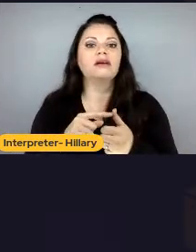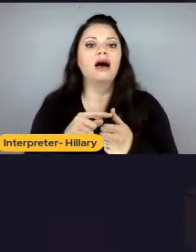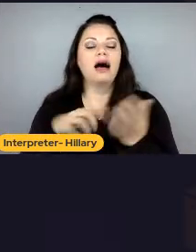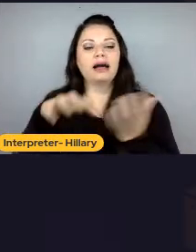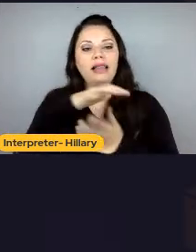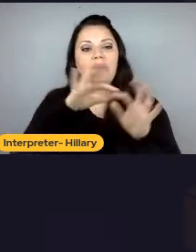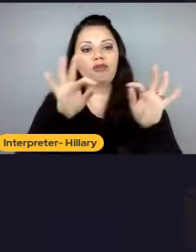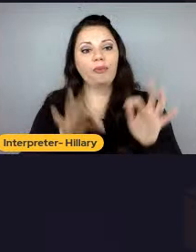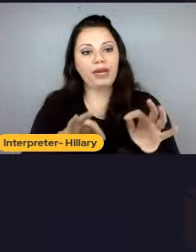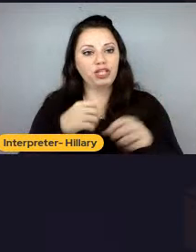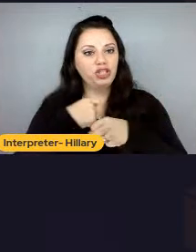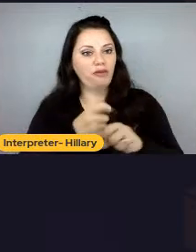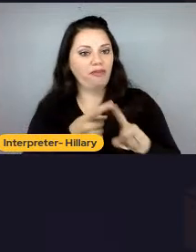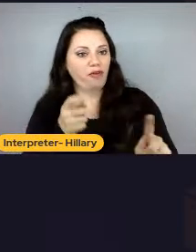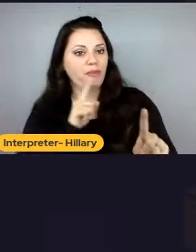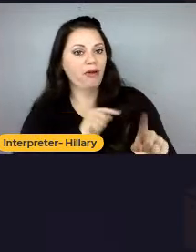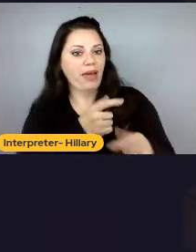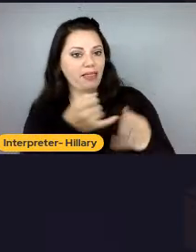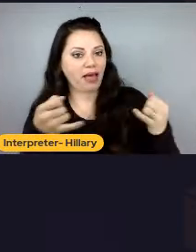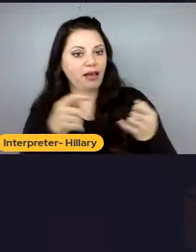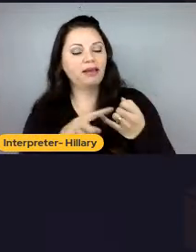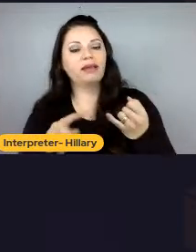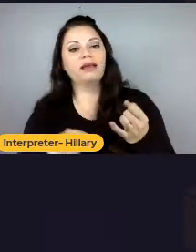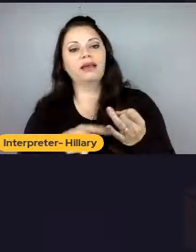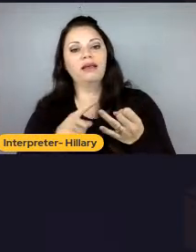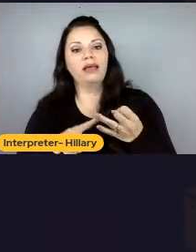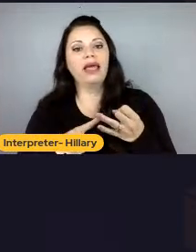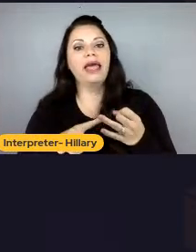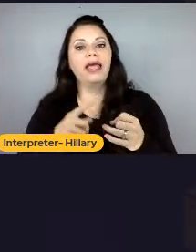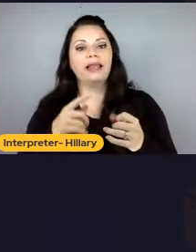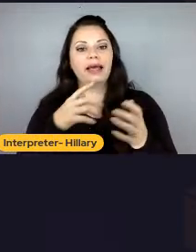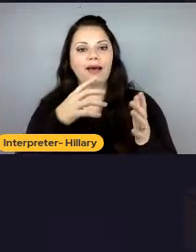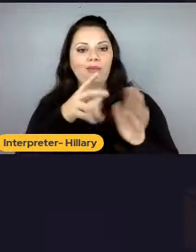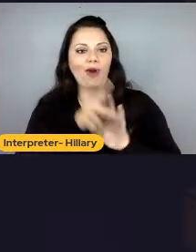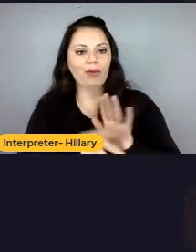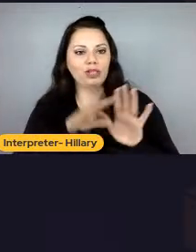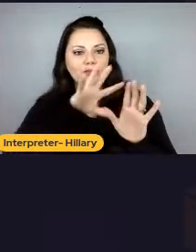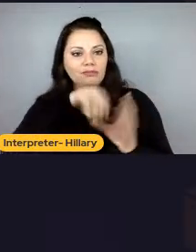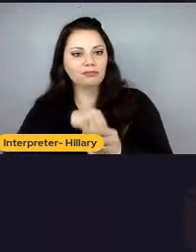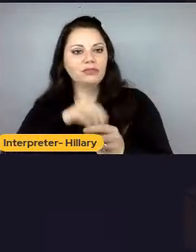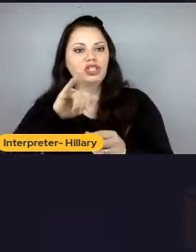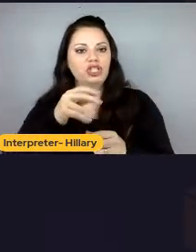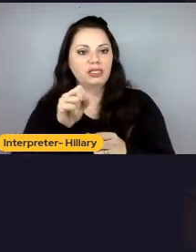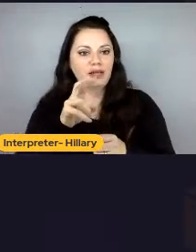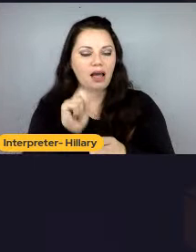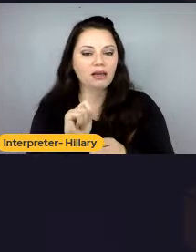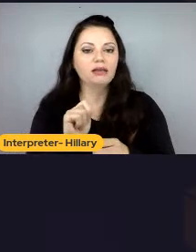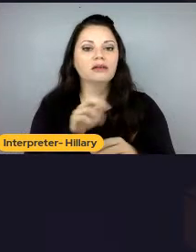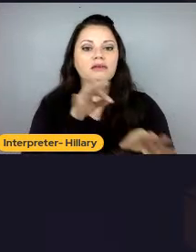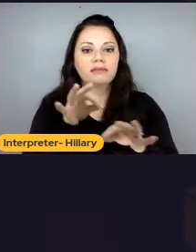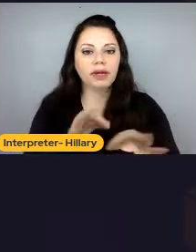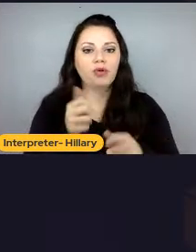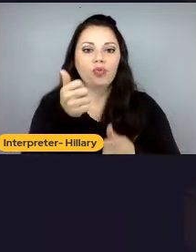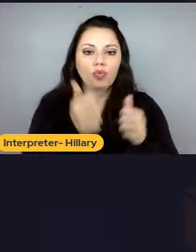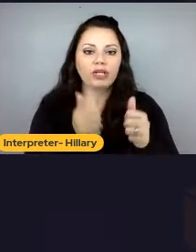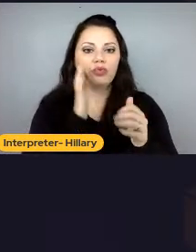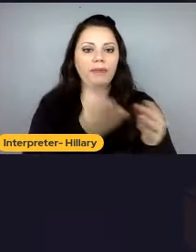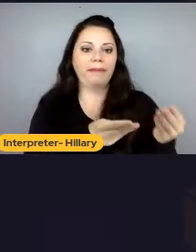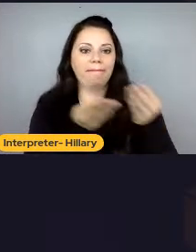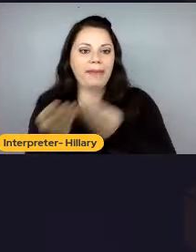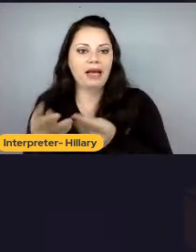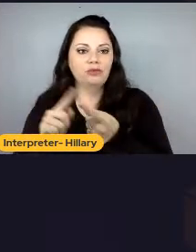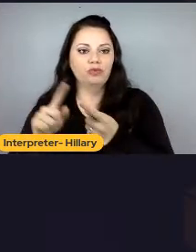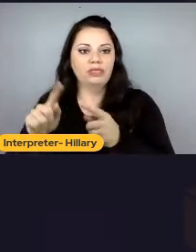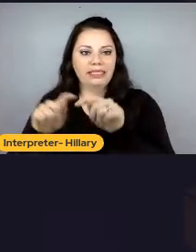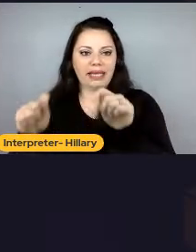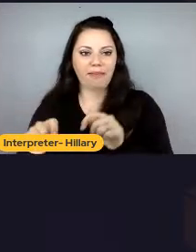generated by the command line and the parameters.json containing the CloudFormation stack parameters that are going to be passed to the template